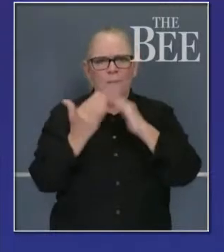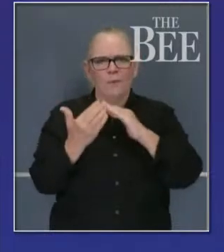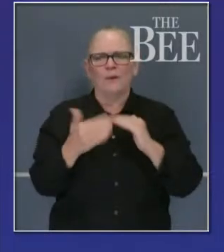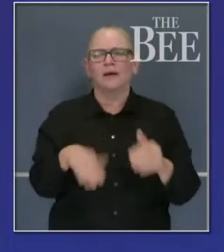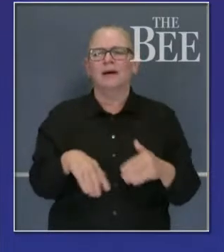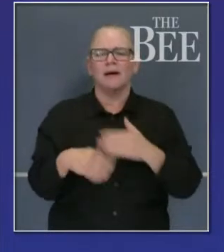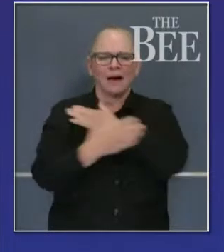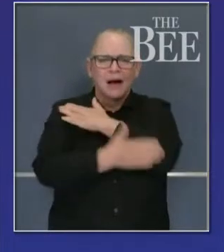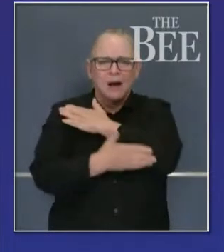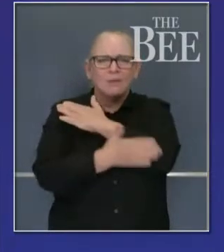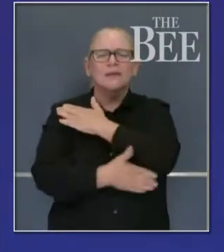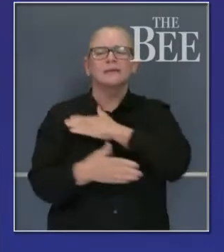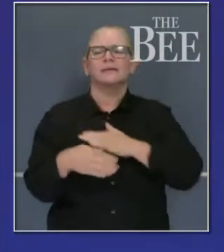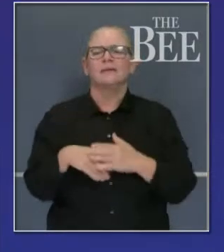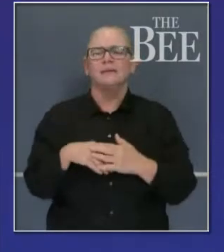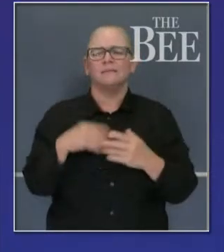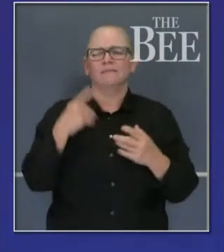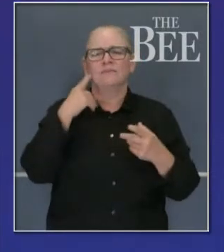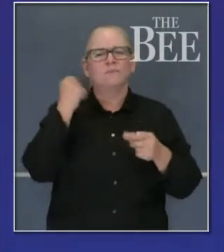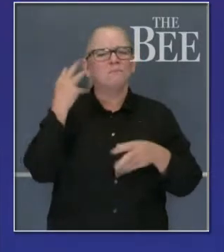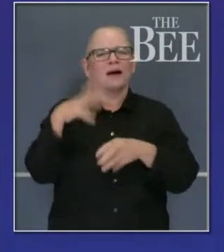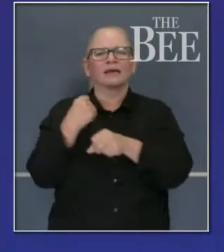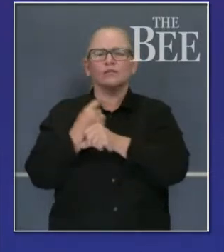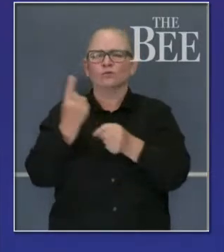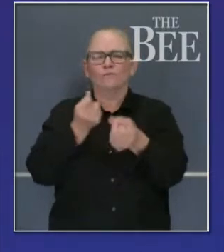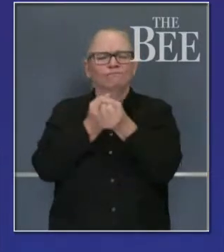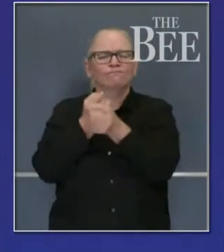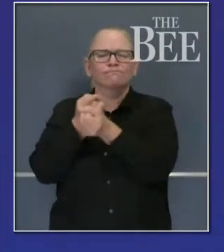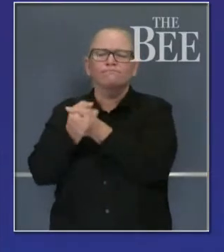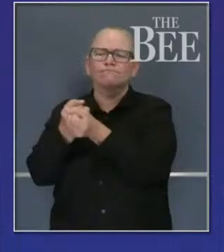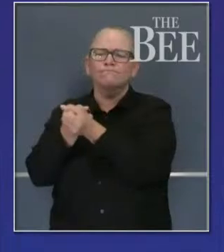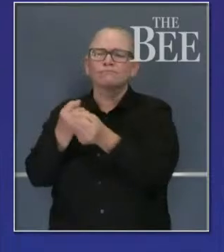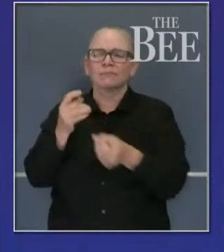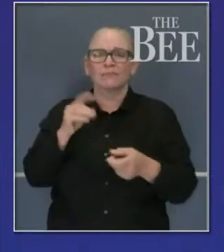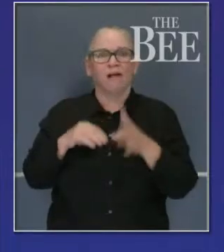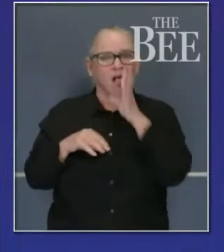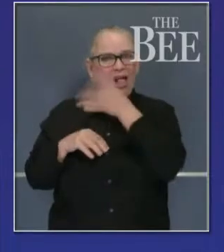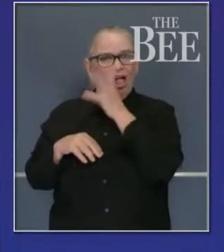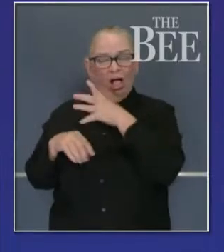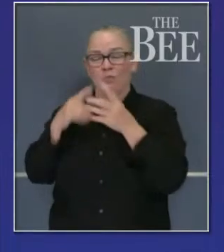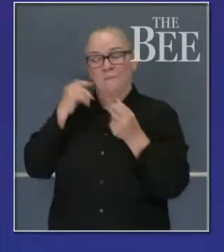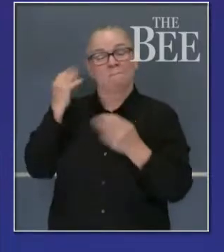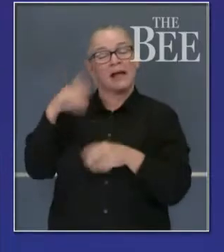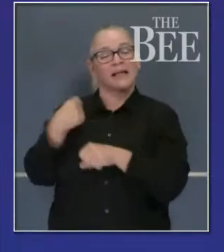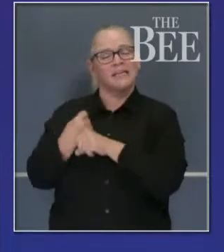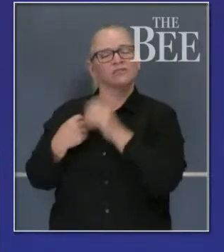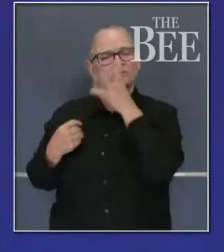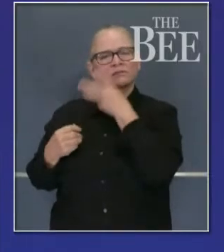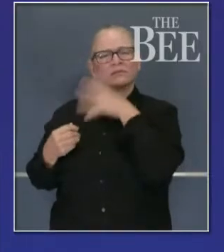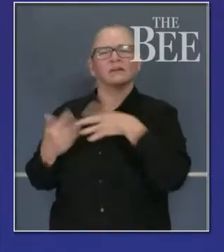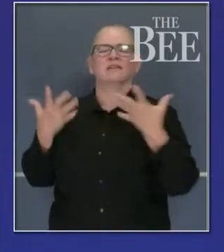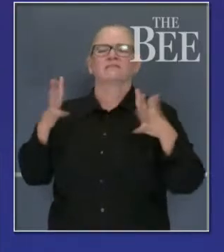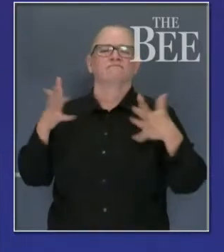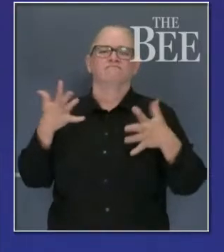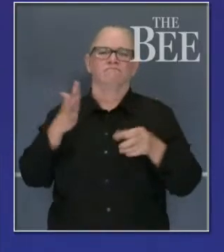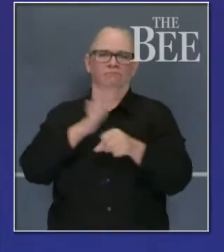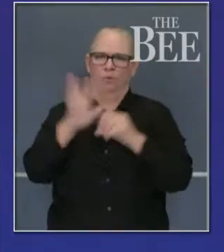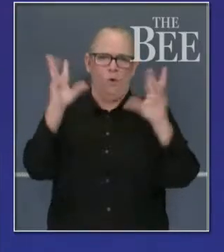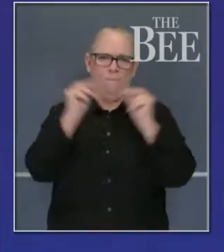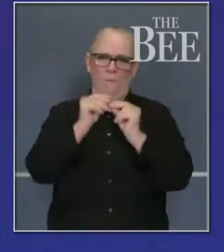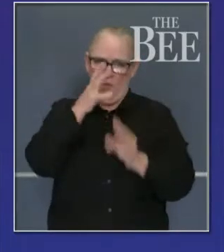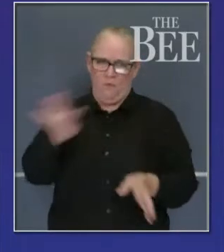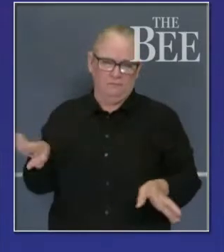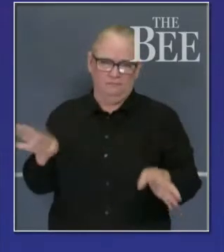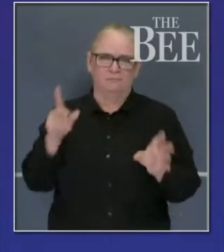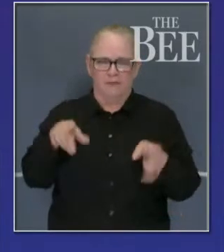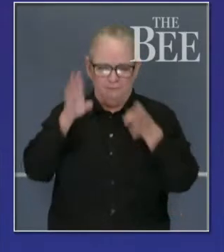for decades was not focused as much as we would otherwise have liked on this issue. And so we are trying to